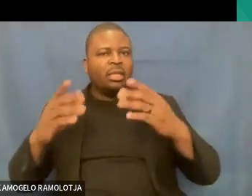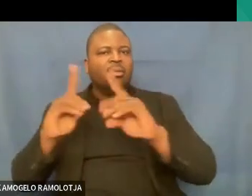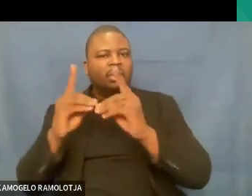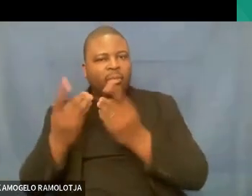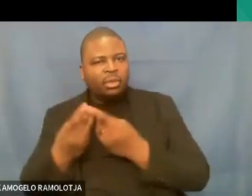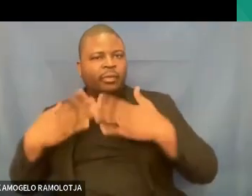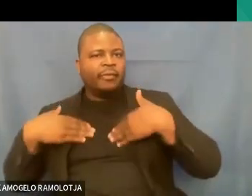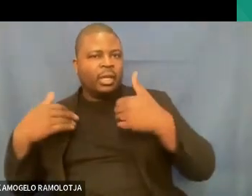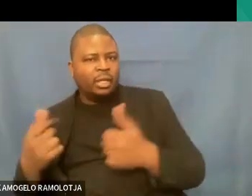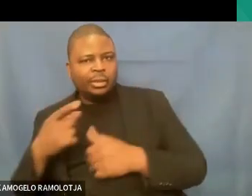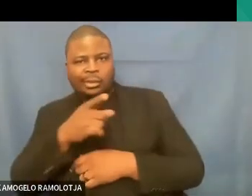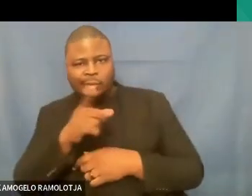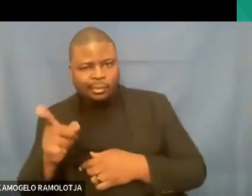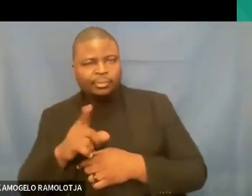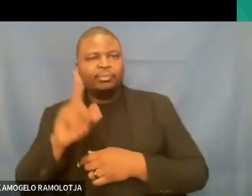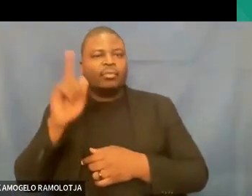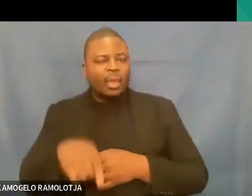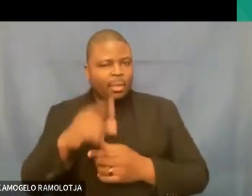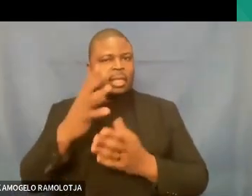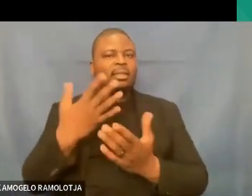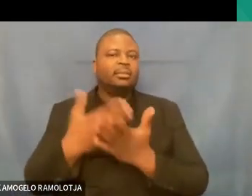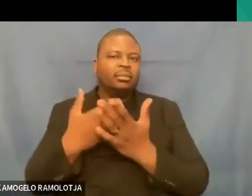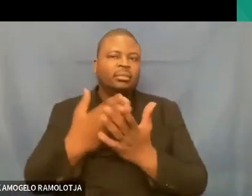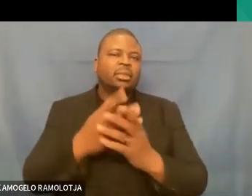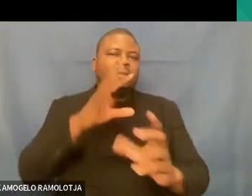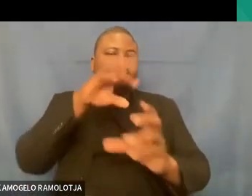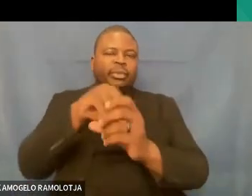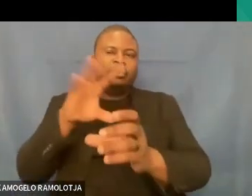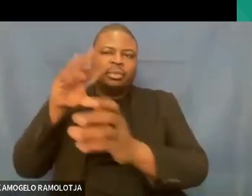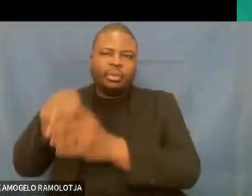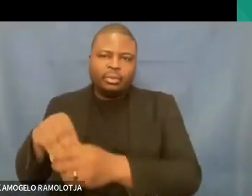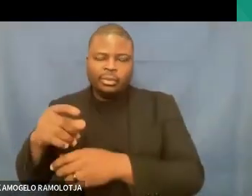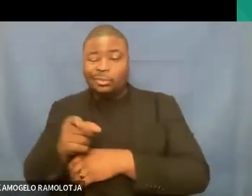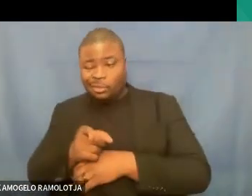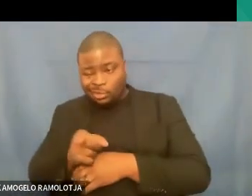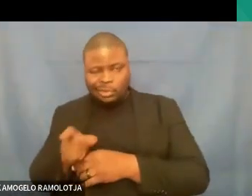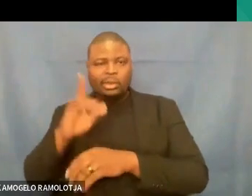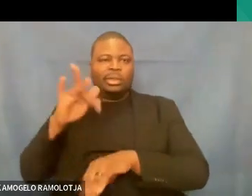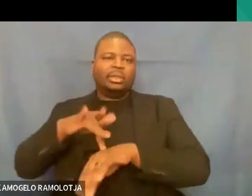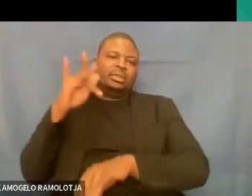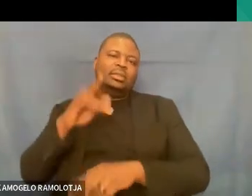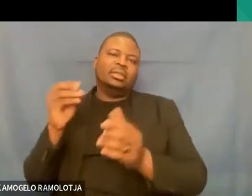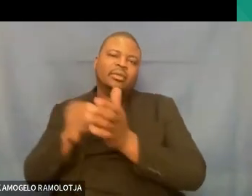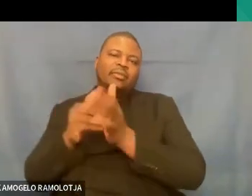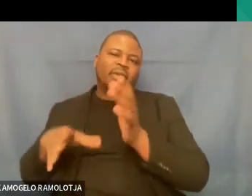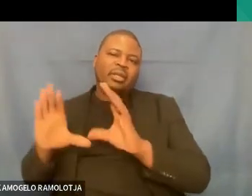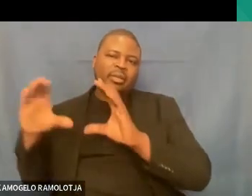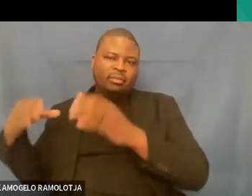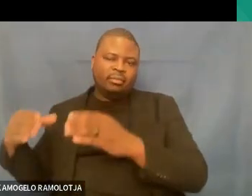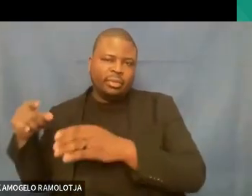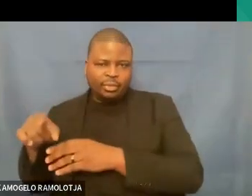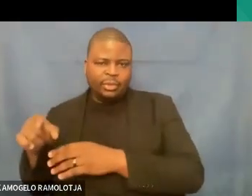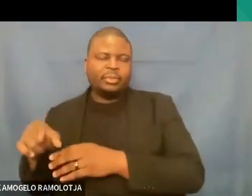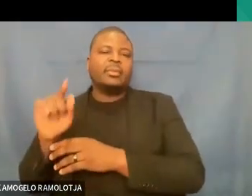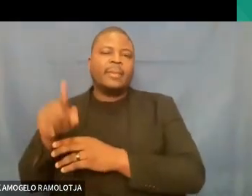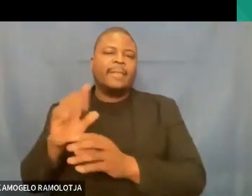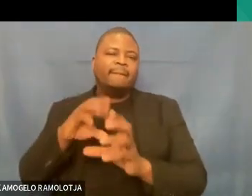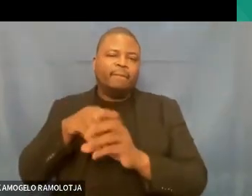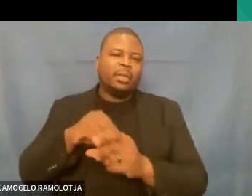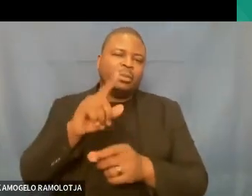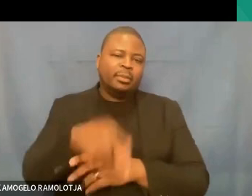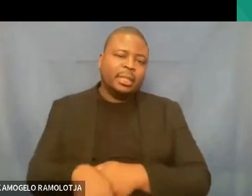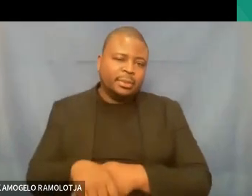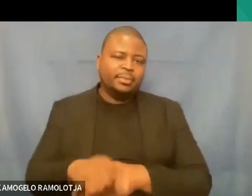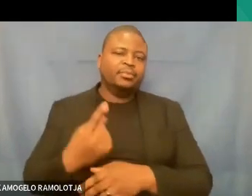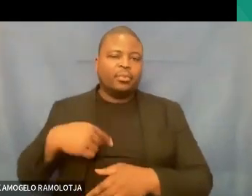not cater for KP data. So we need to start moving towards ensuring that when we say we are providing services, we can